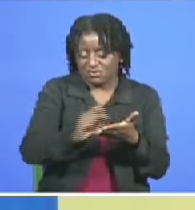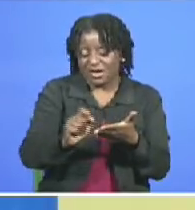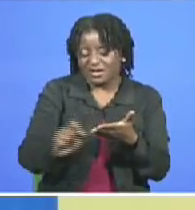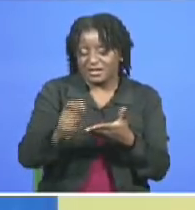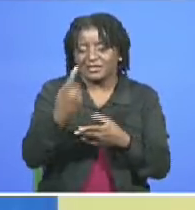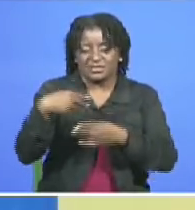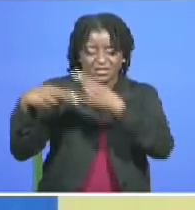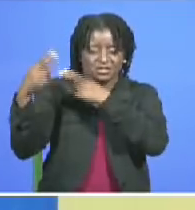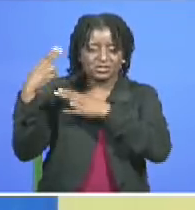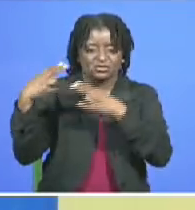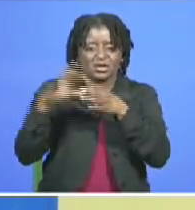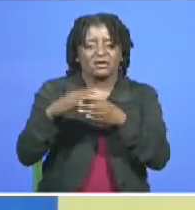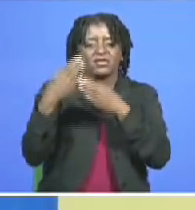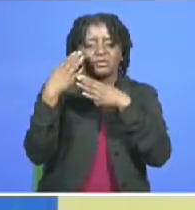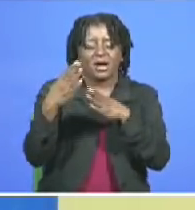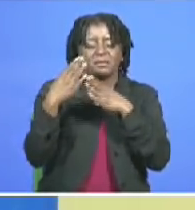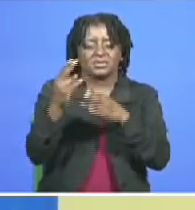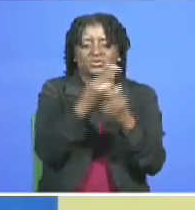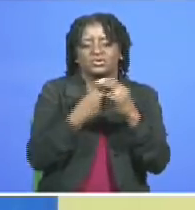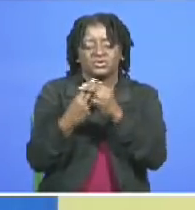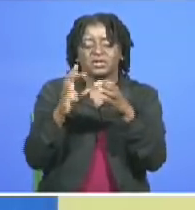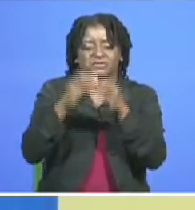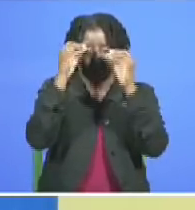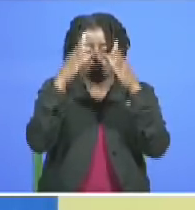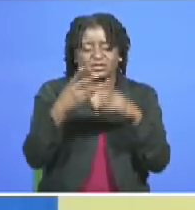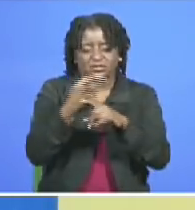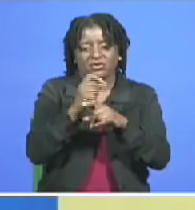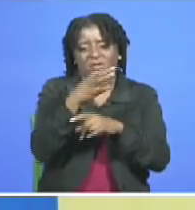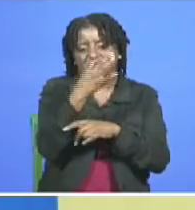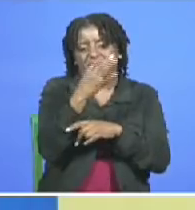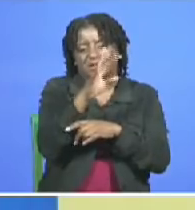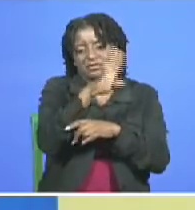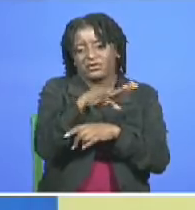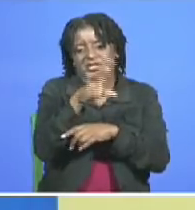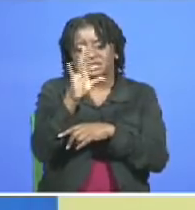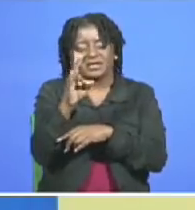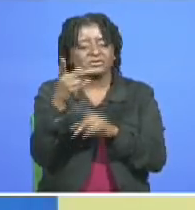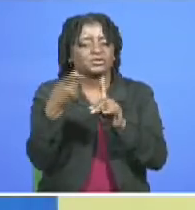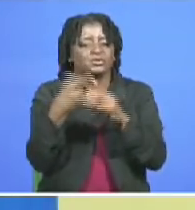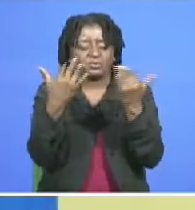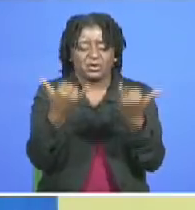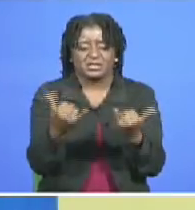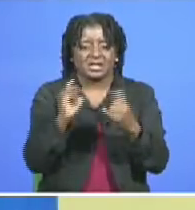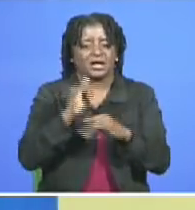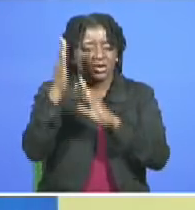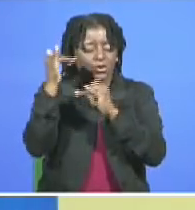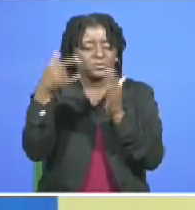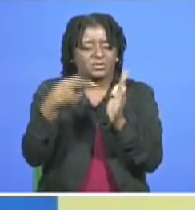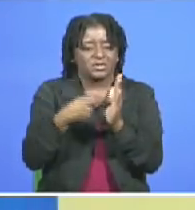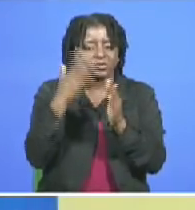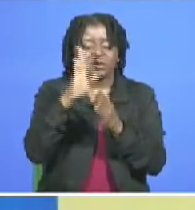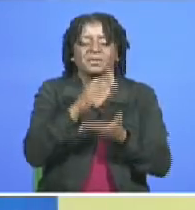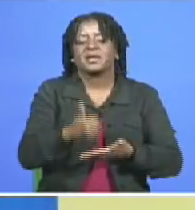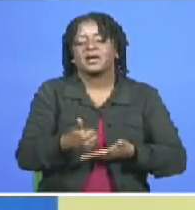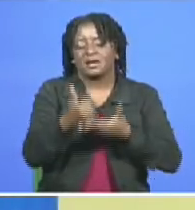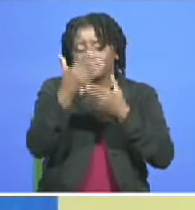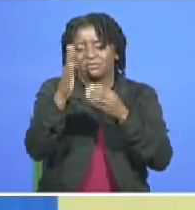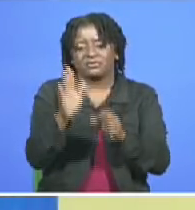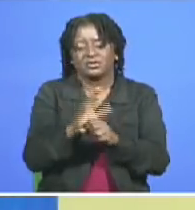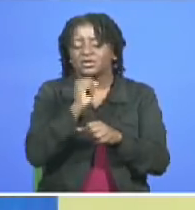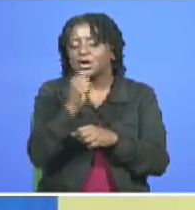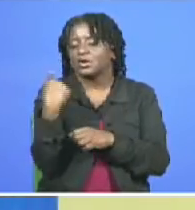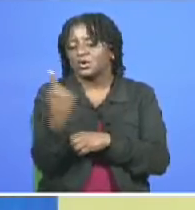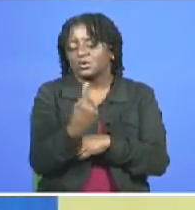the history of the Bahamas Union of Teachers from 1947 to present. So I hope that this will be helpful,